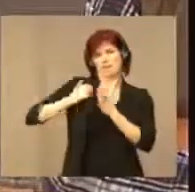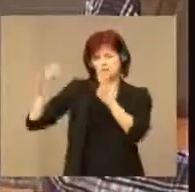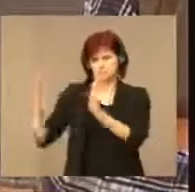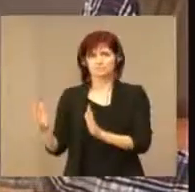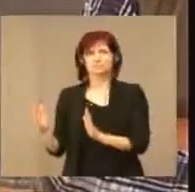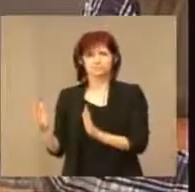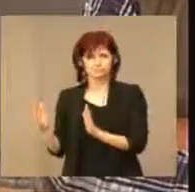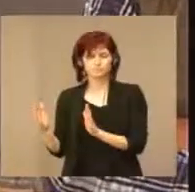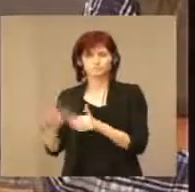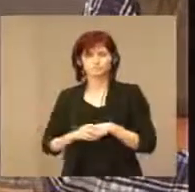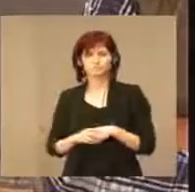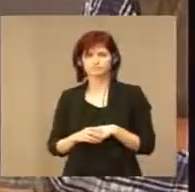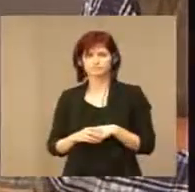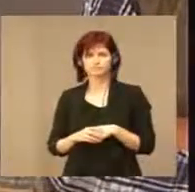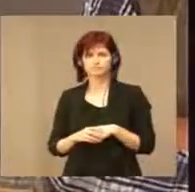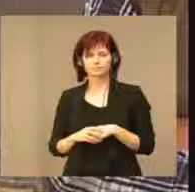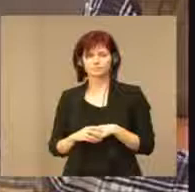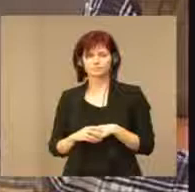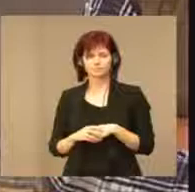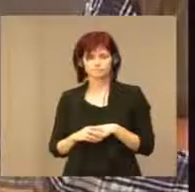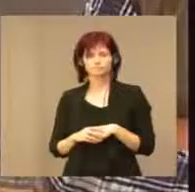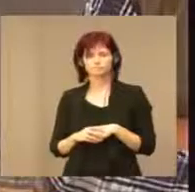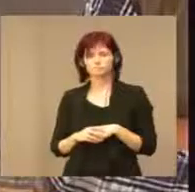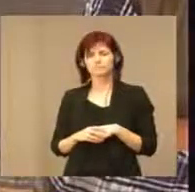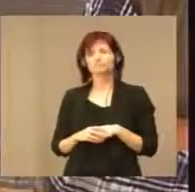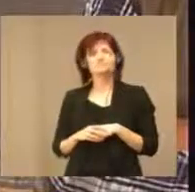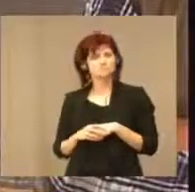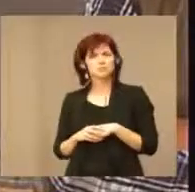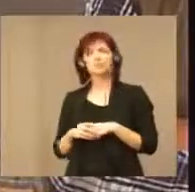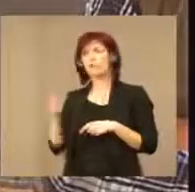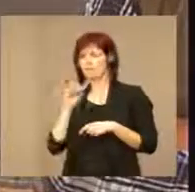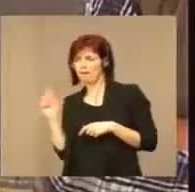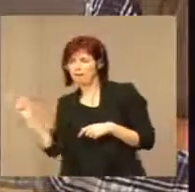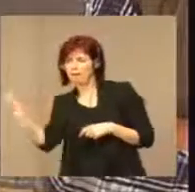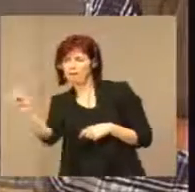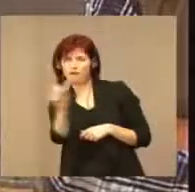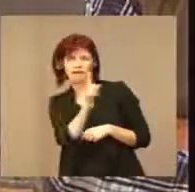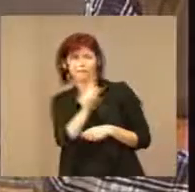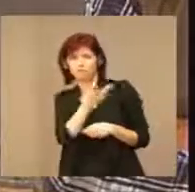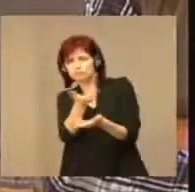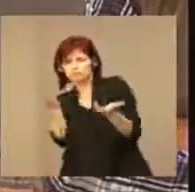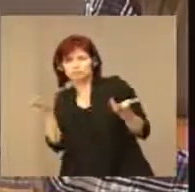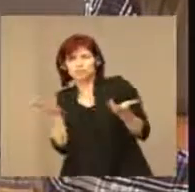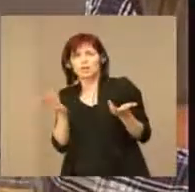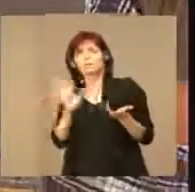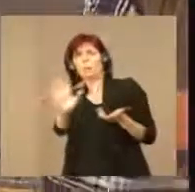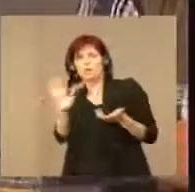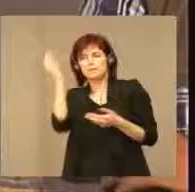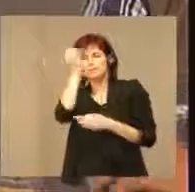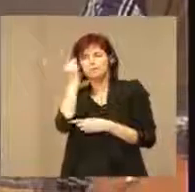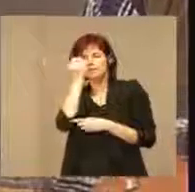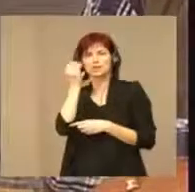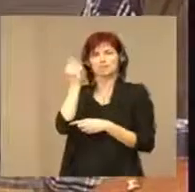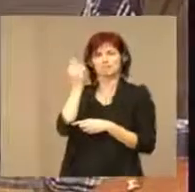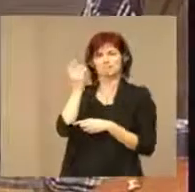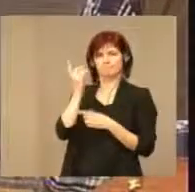to considerations around Canada's signing on to this optional protocol treaty. So I can certainly